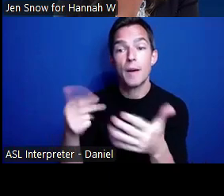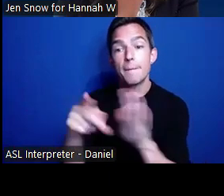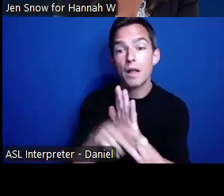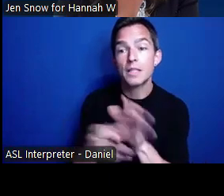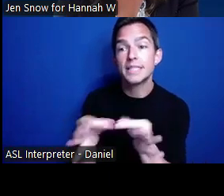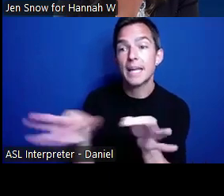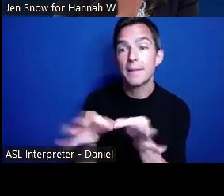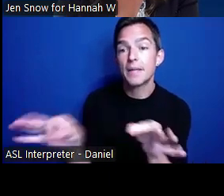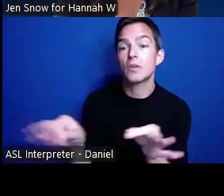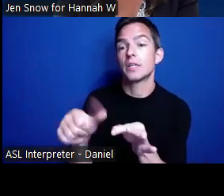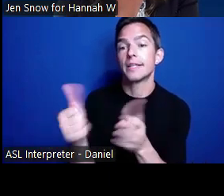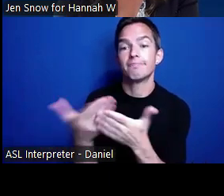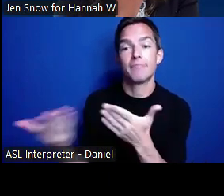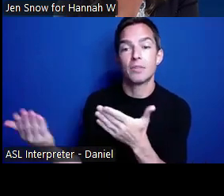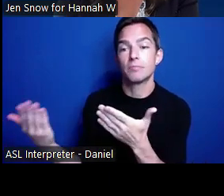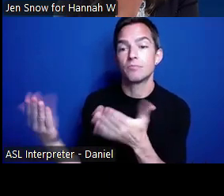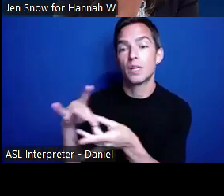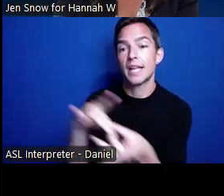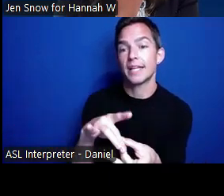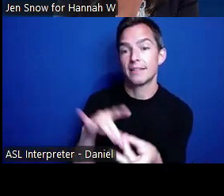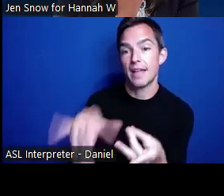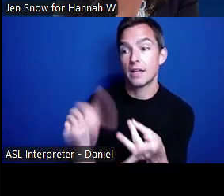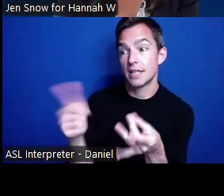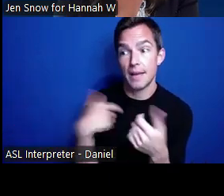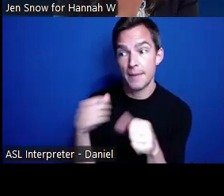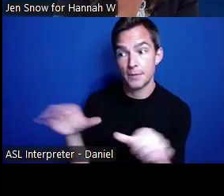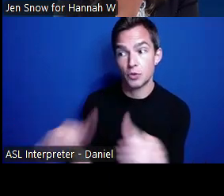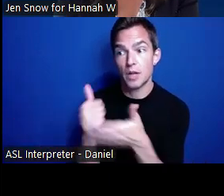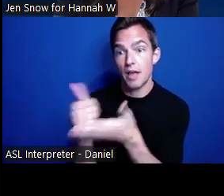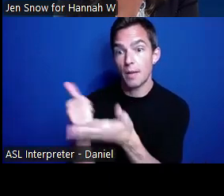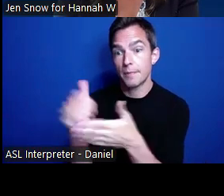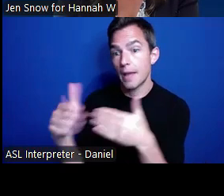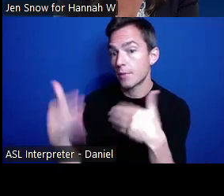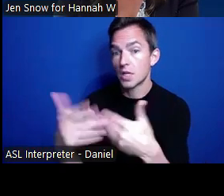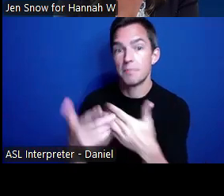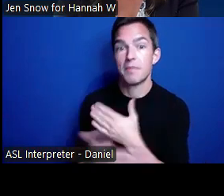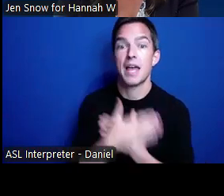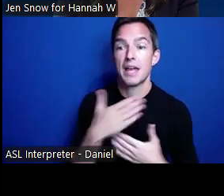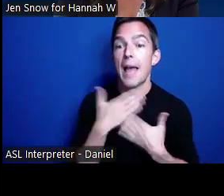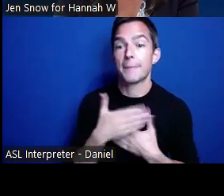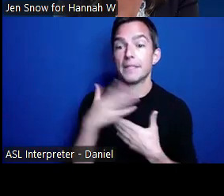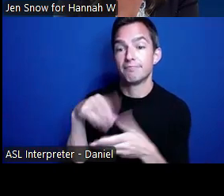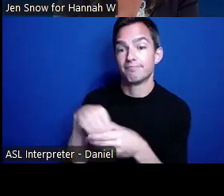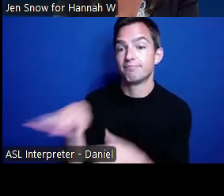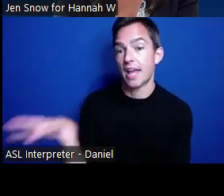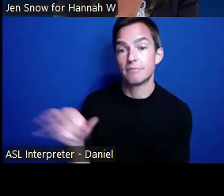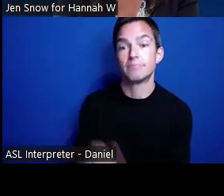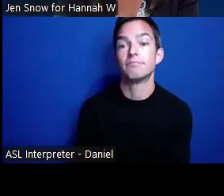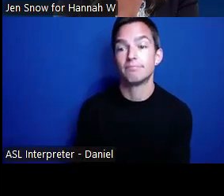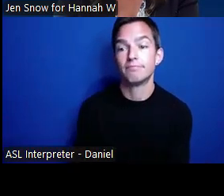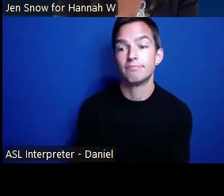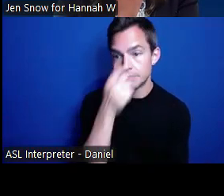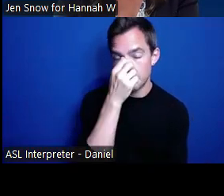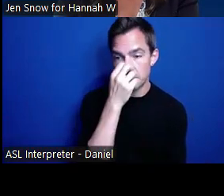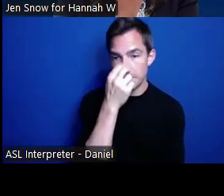other element related to that. So if there's anything that I can do to be helpful in that process, I'm happy to. Okay, so I